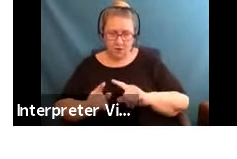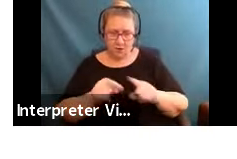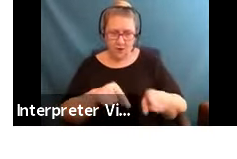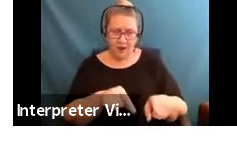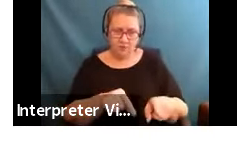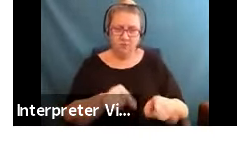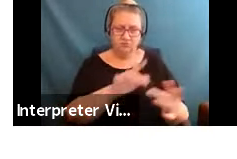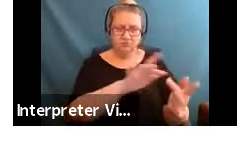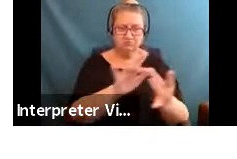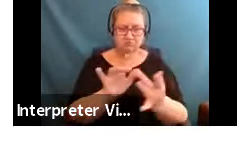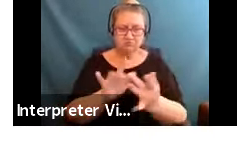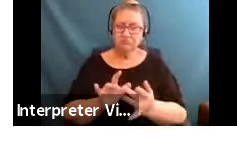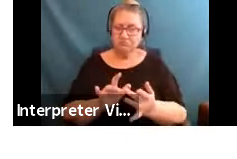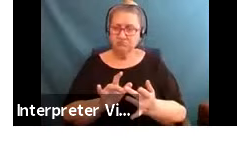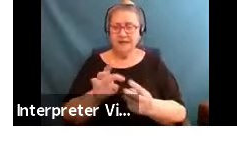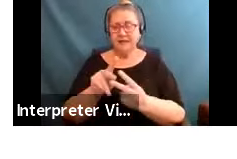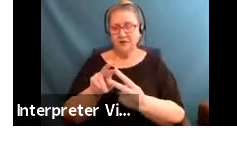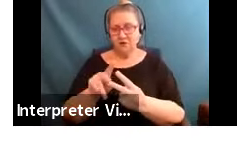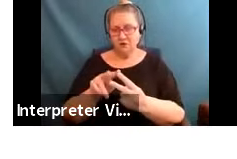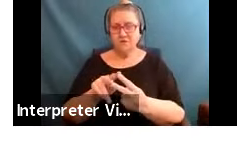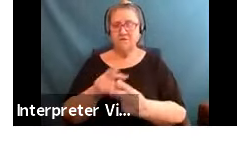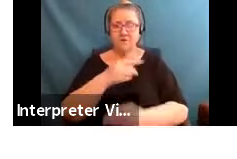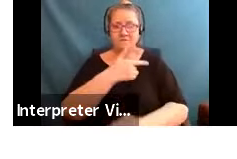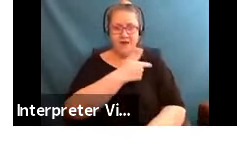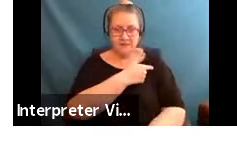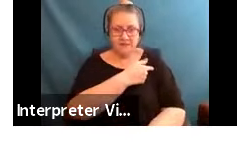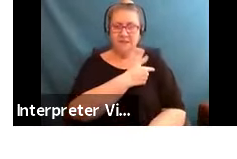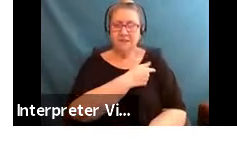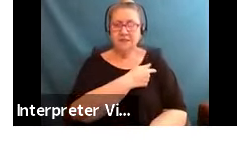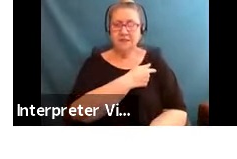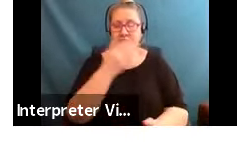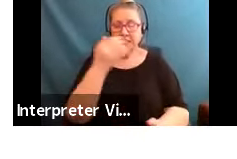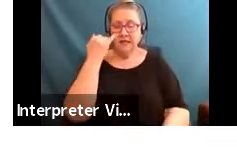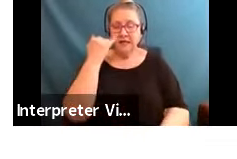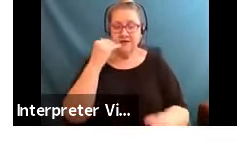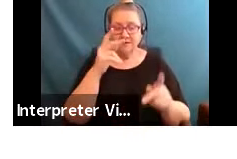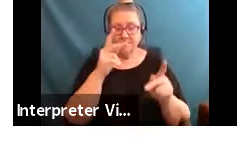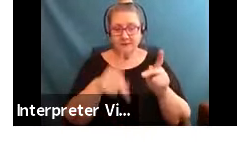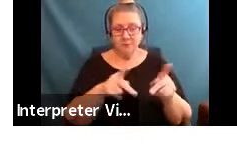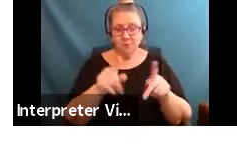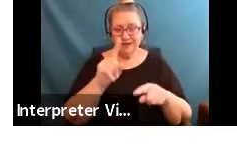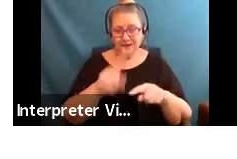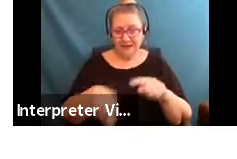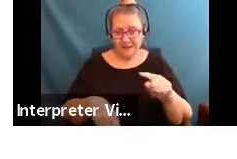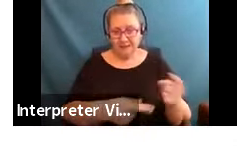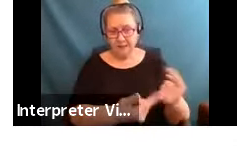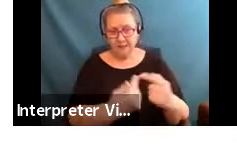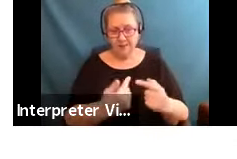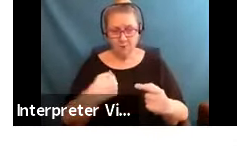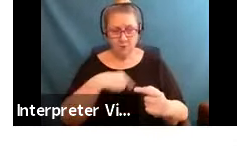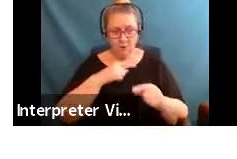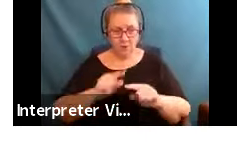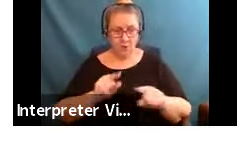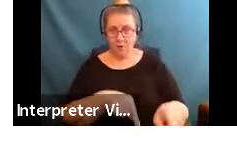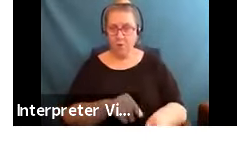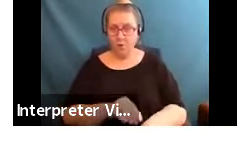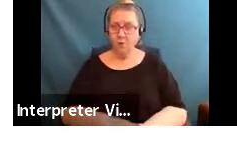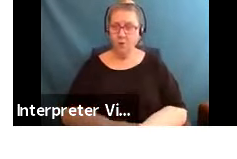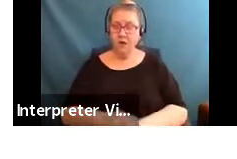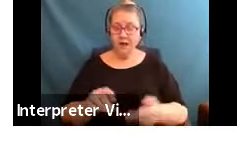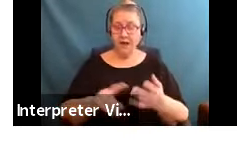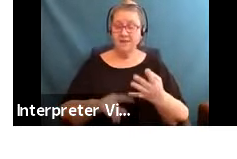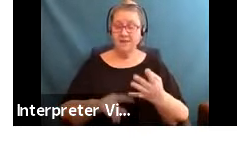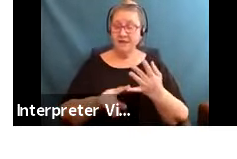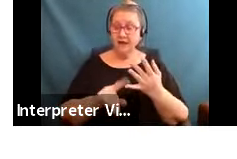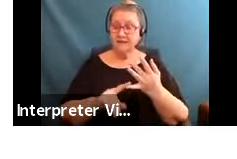people vaccinated for those people who may not be able to access systems for a variety of reasons. And then the last area is